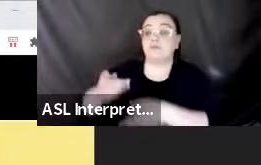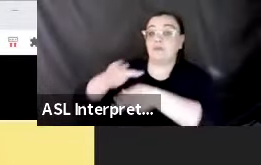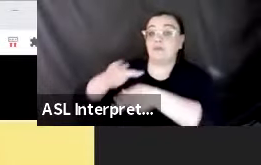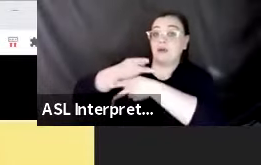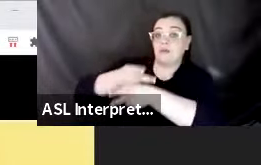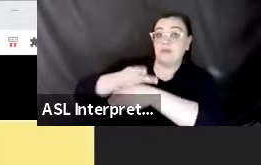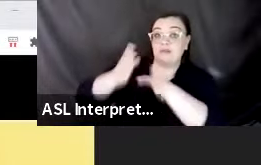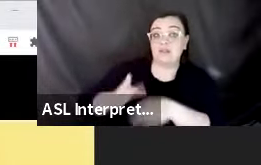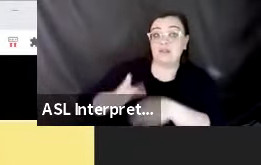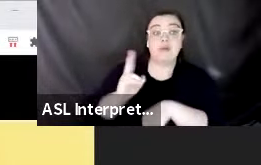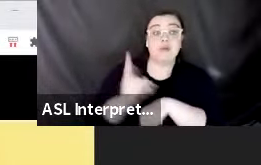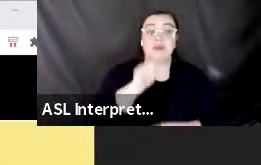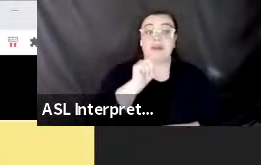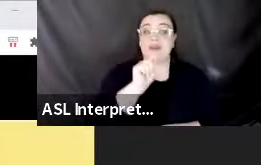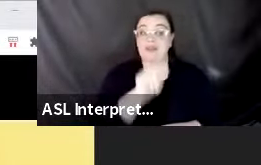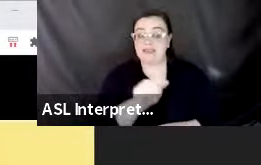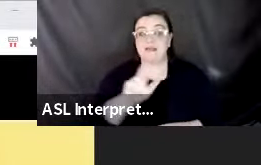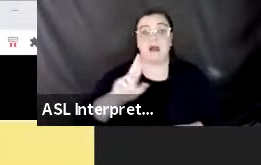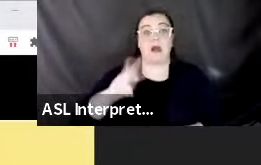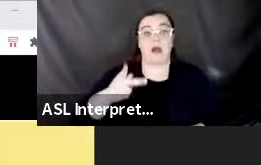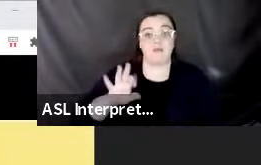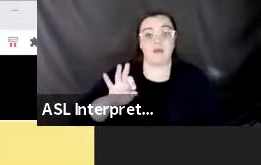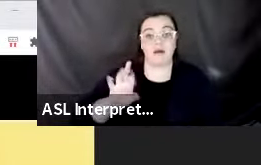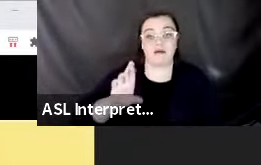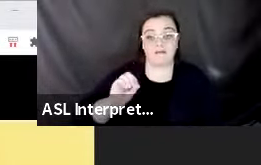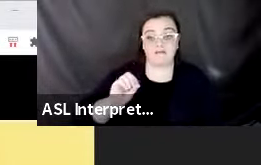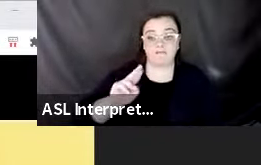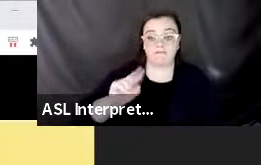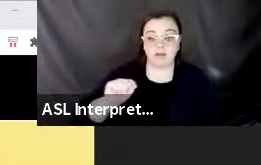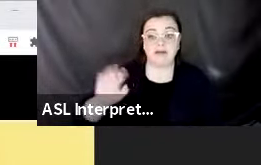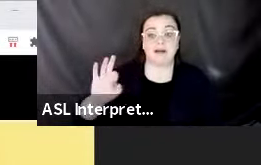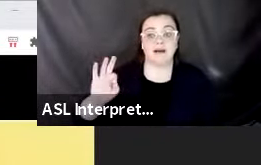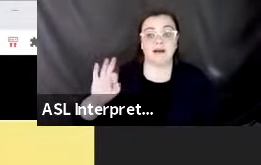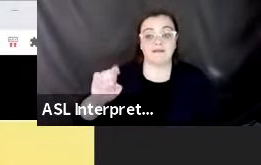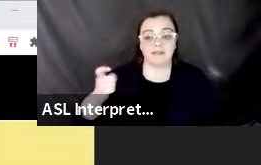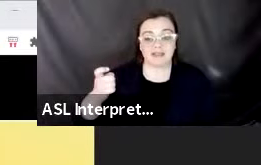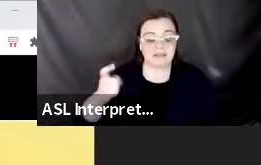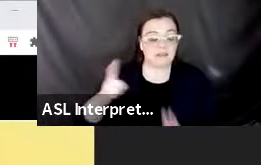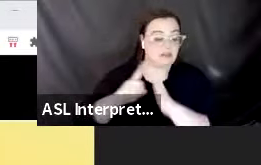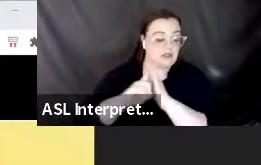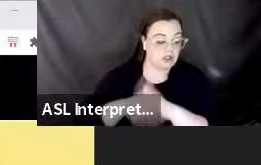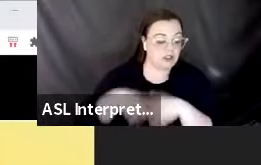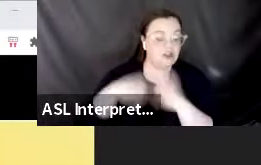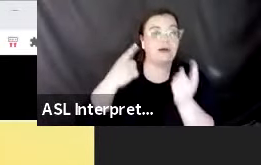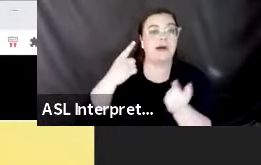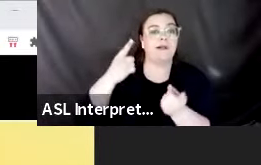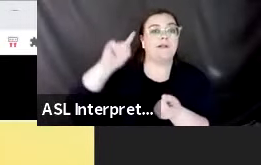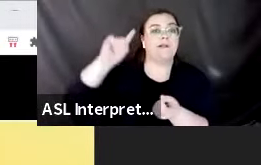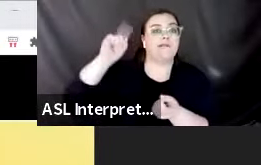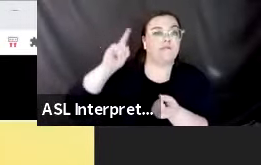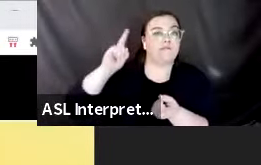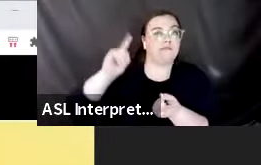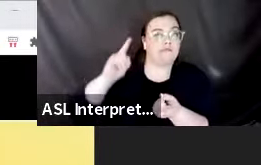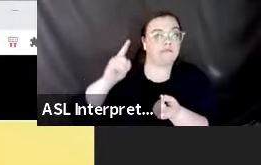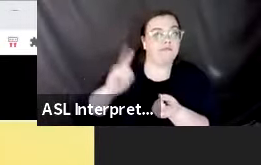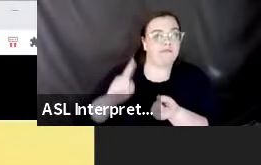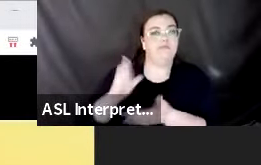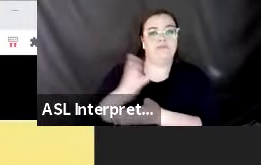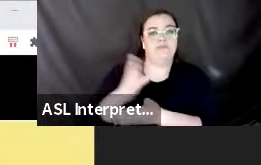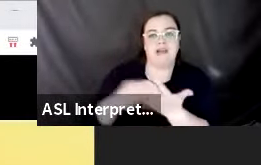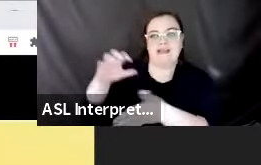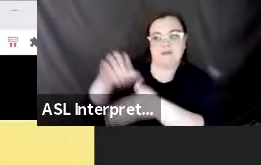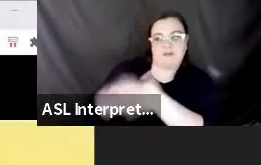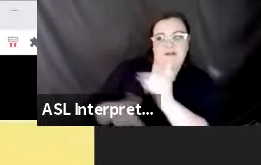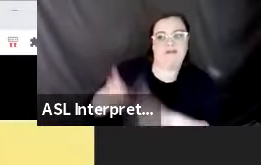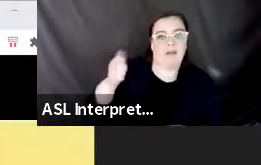Upfront Flex and uses these payments, they chip away at the $8,000 guarantee. Once the producer